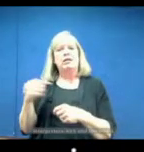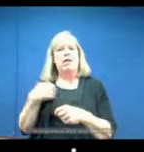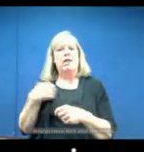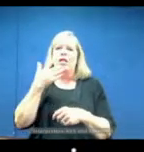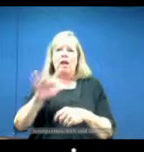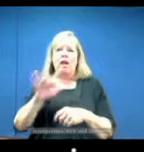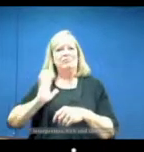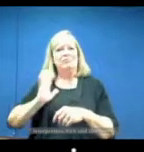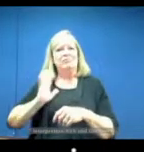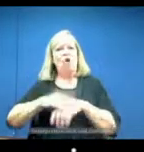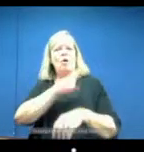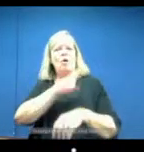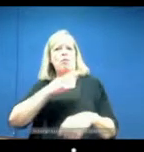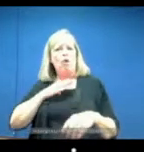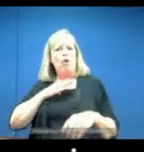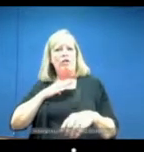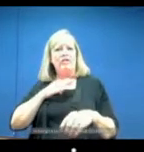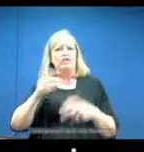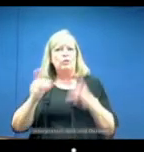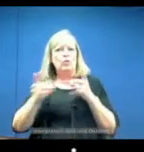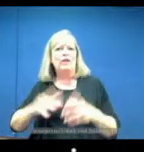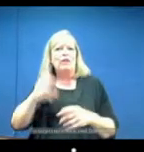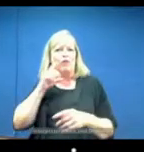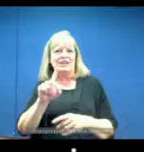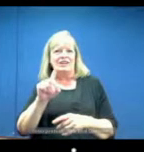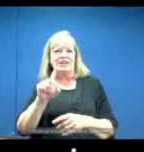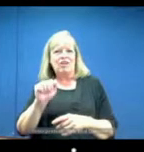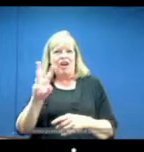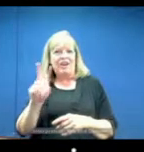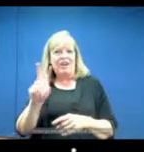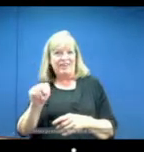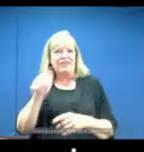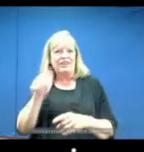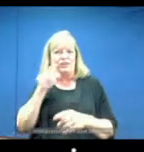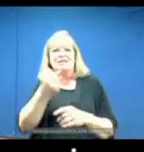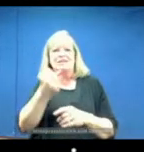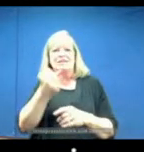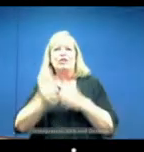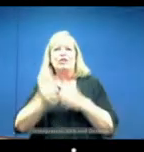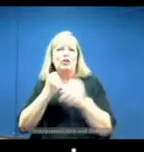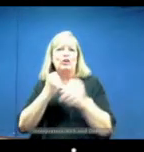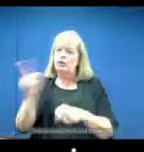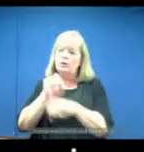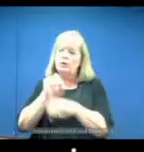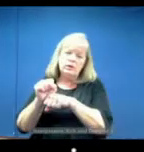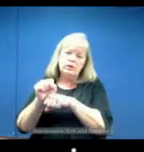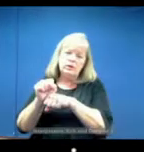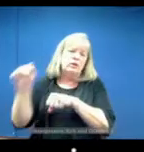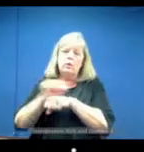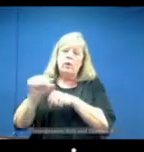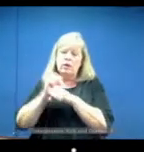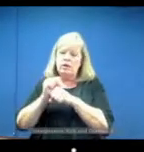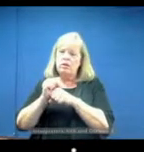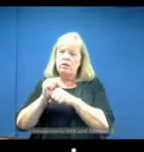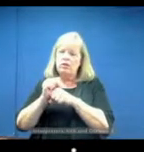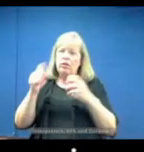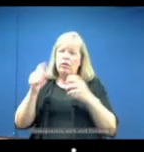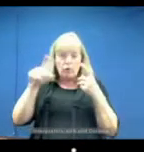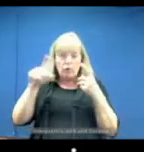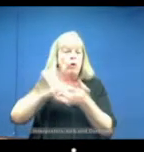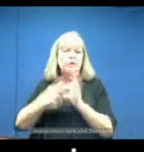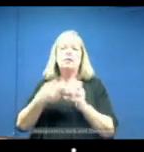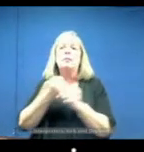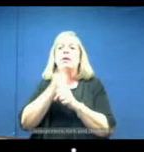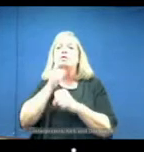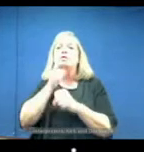of directors of Dawn for a couple of years, and they work really hard to ensure that deaf victims of